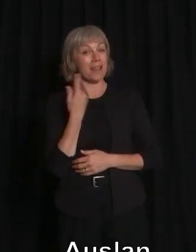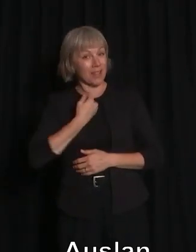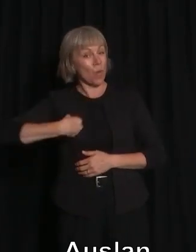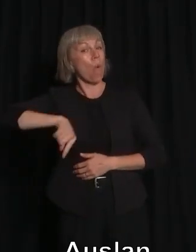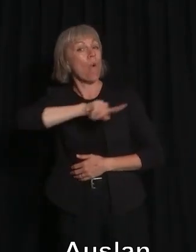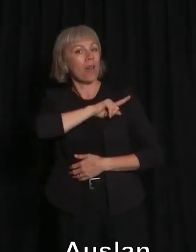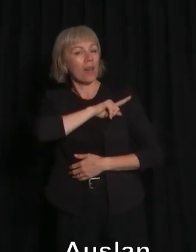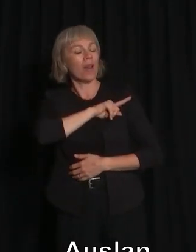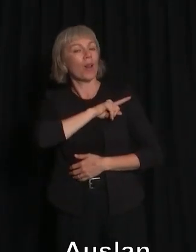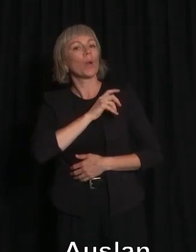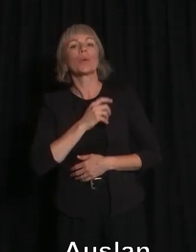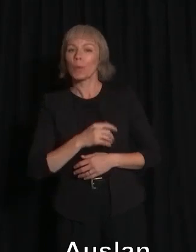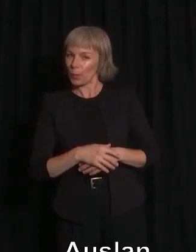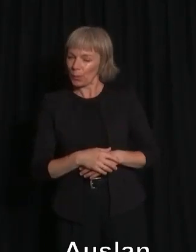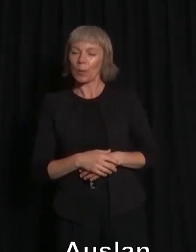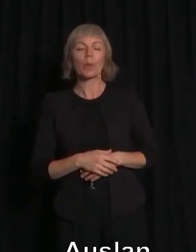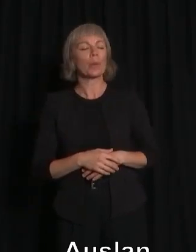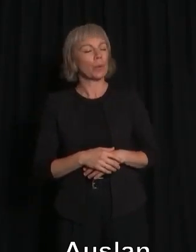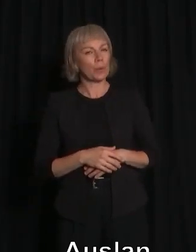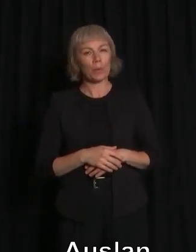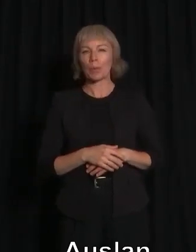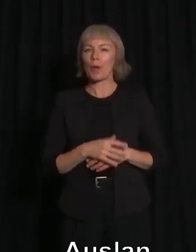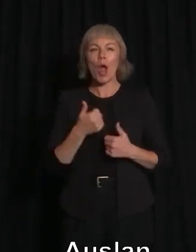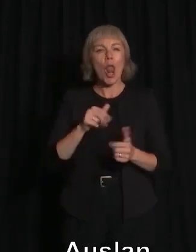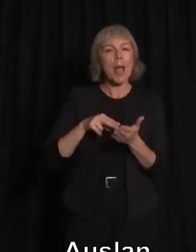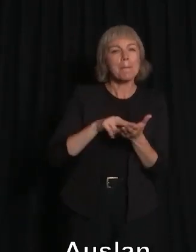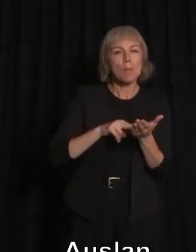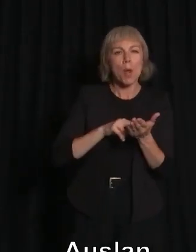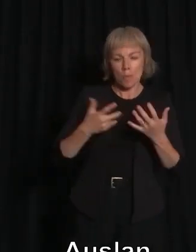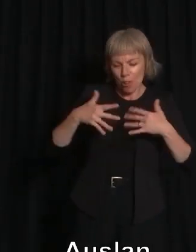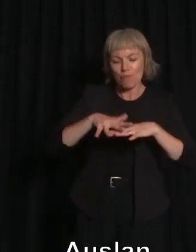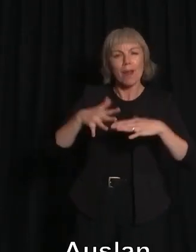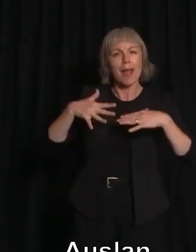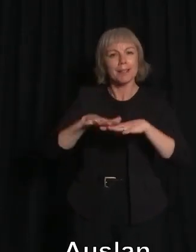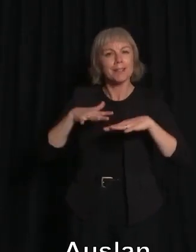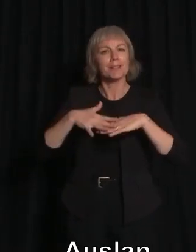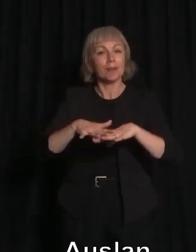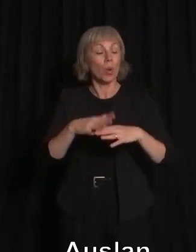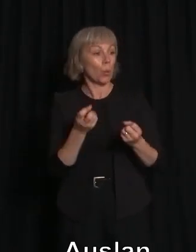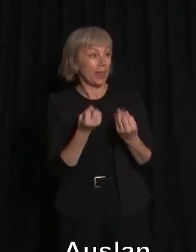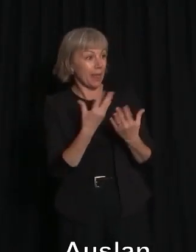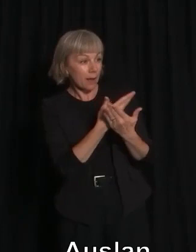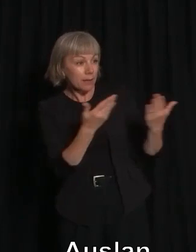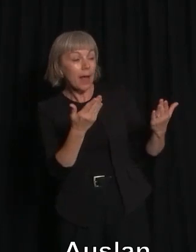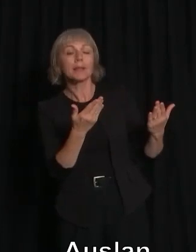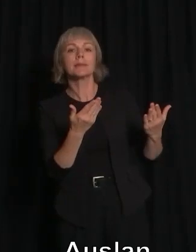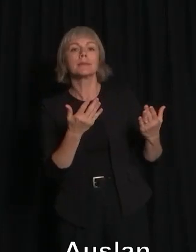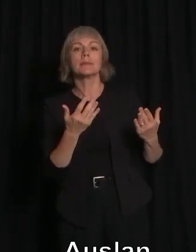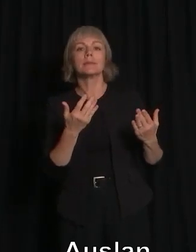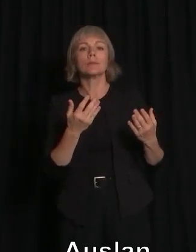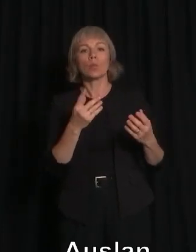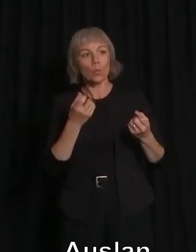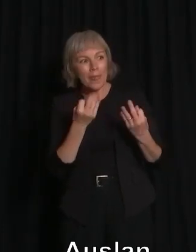to embroider purple circles in our fabric, and that without them, our movement will never